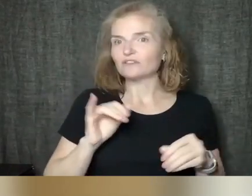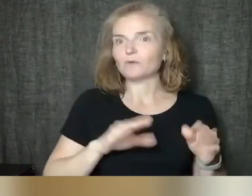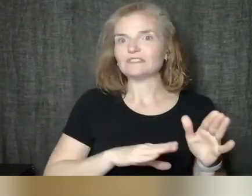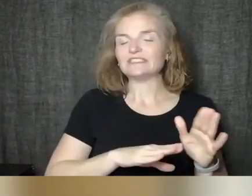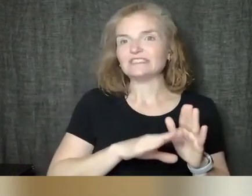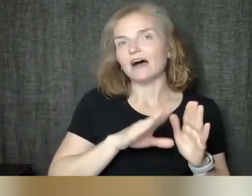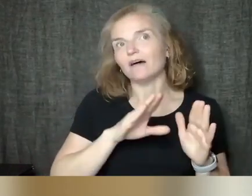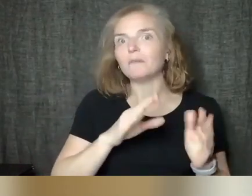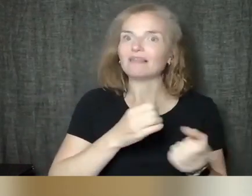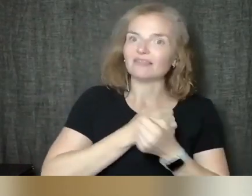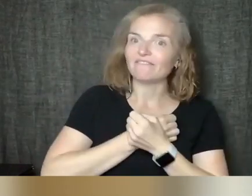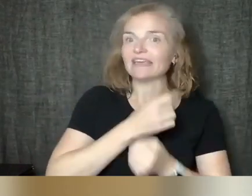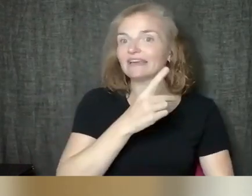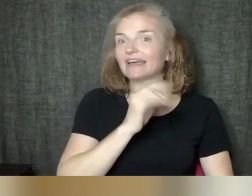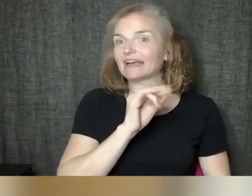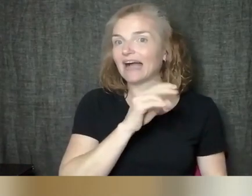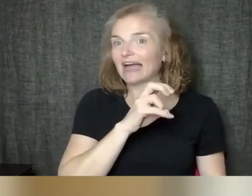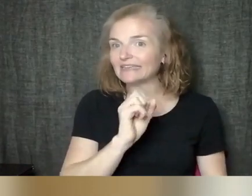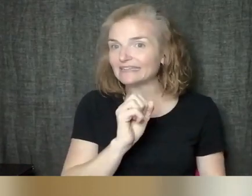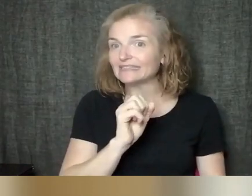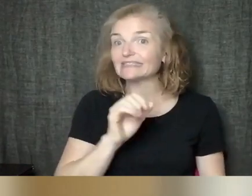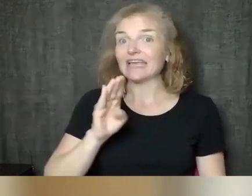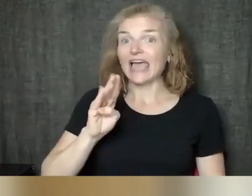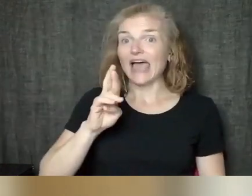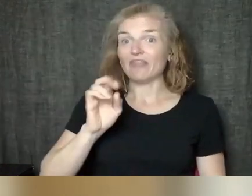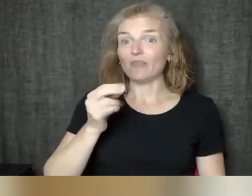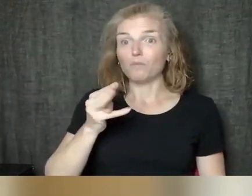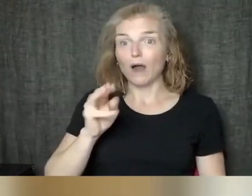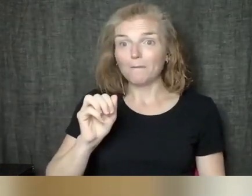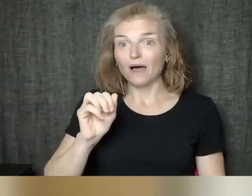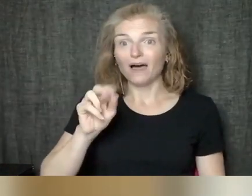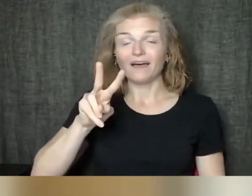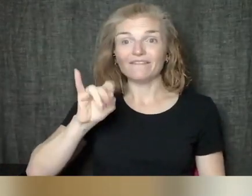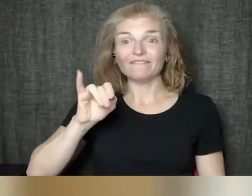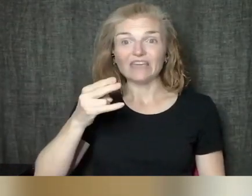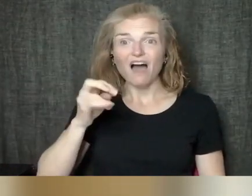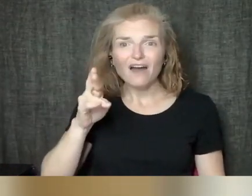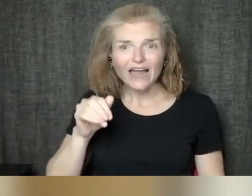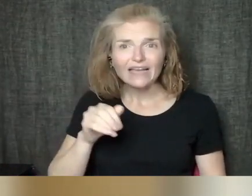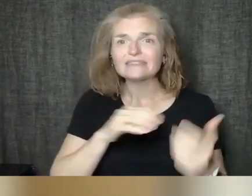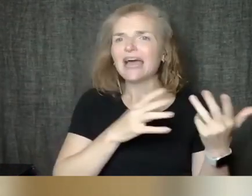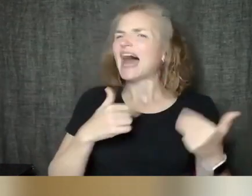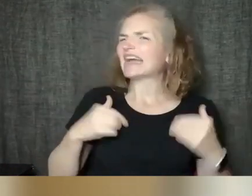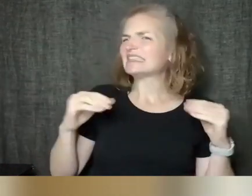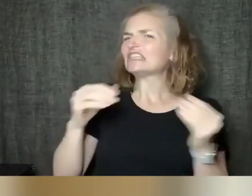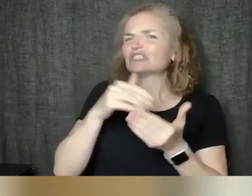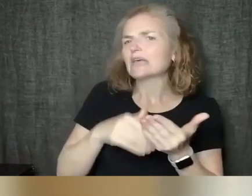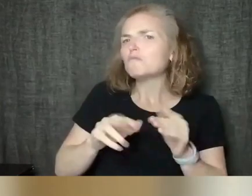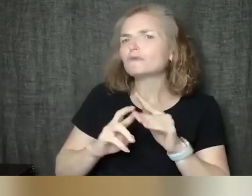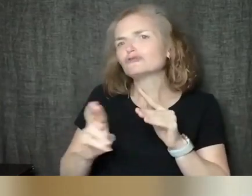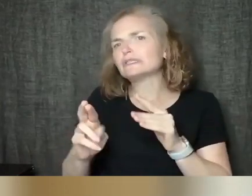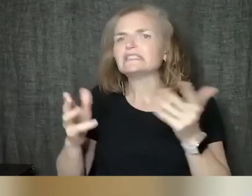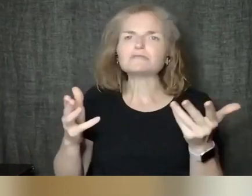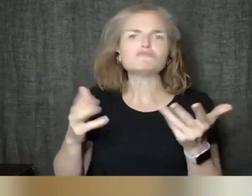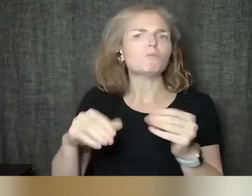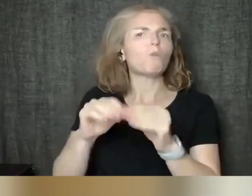loving kindness and the Brahma Viharas. And so I have certain themes of retreats, and then I teach some retreats that are general concentration